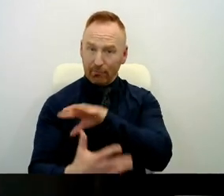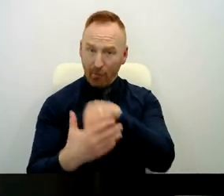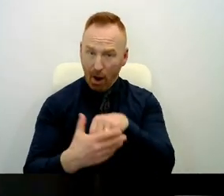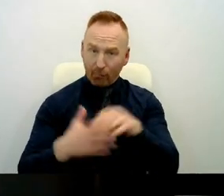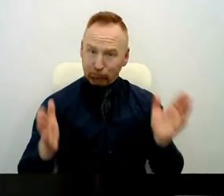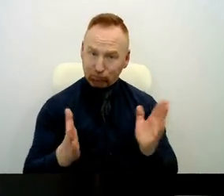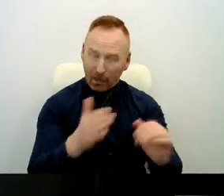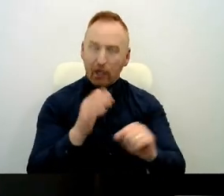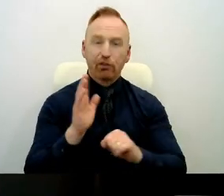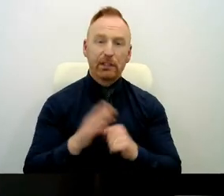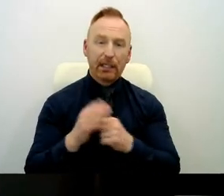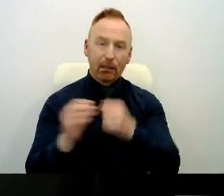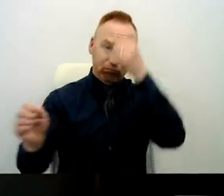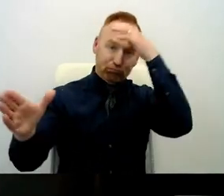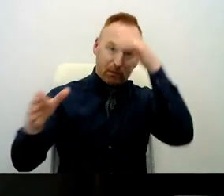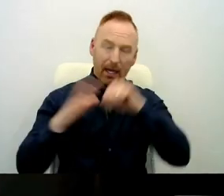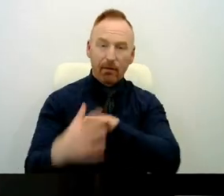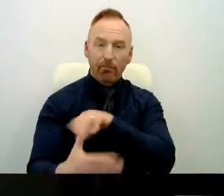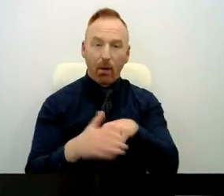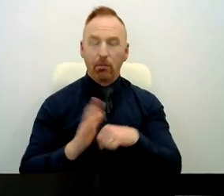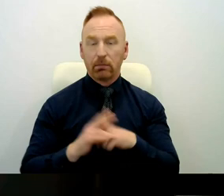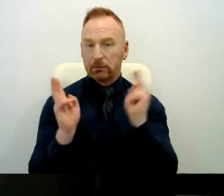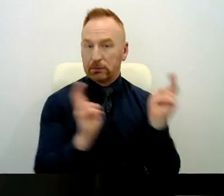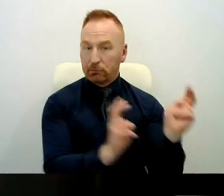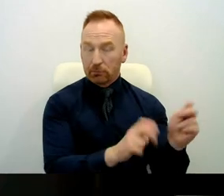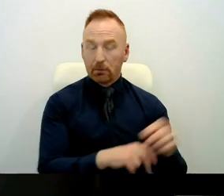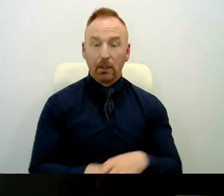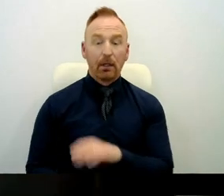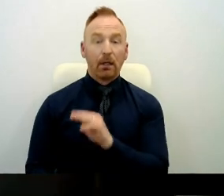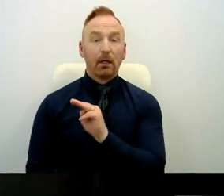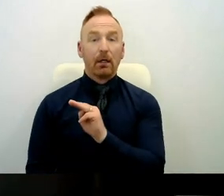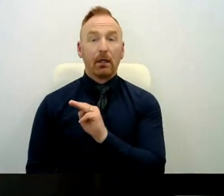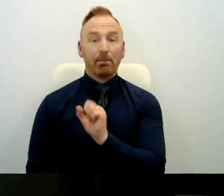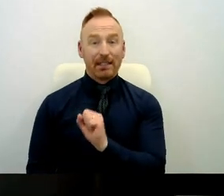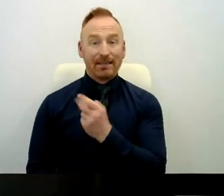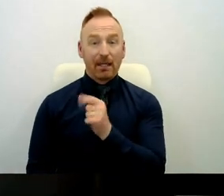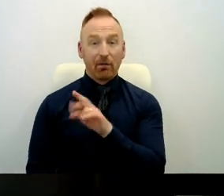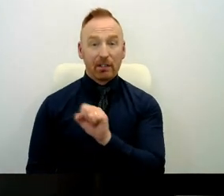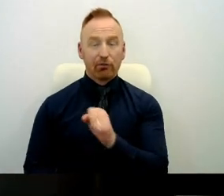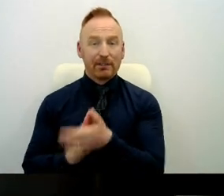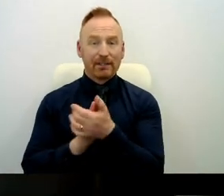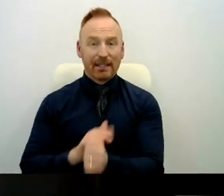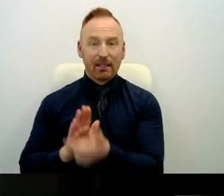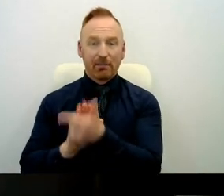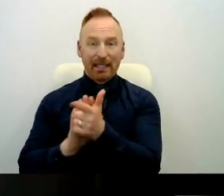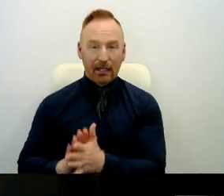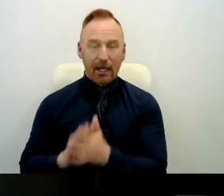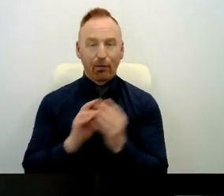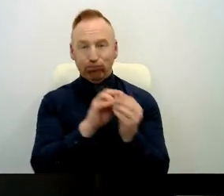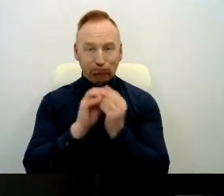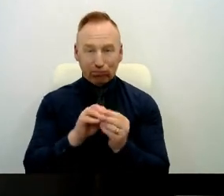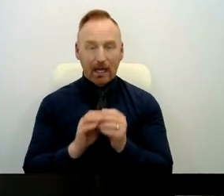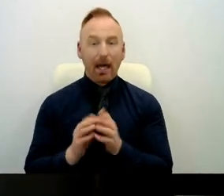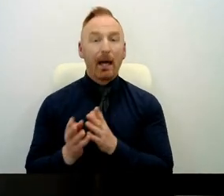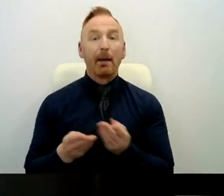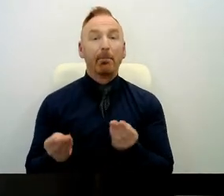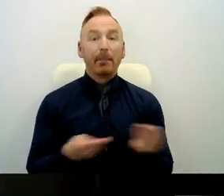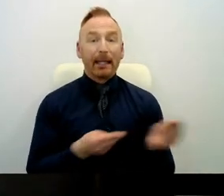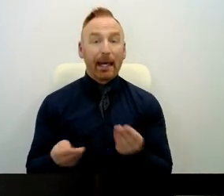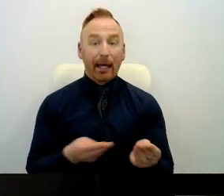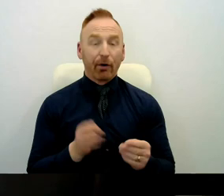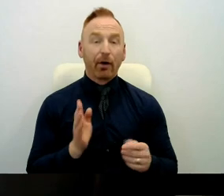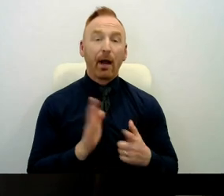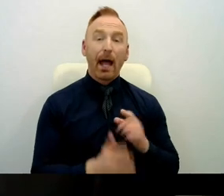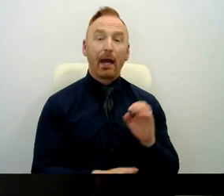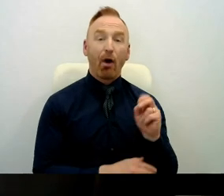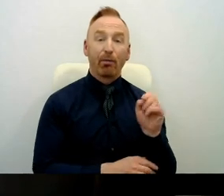she's deeply knowledgeable and deeply engaged with these issues. Ms. Harris is an experienced litigator, mediator, and arbitrator